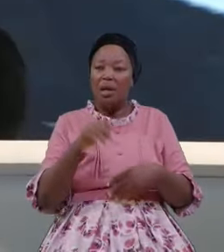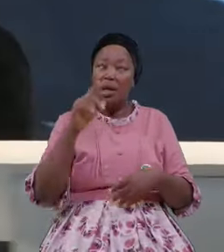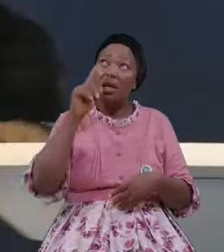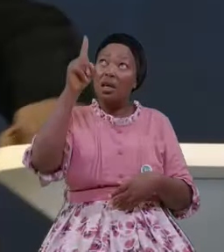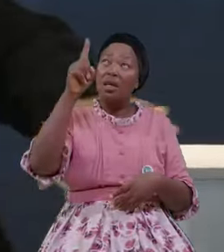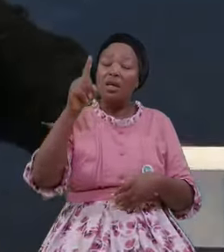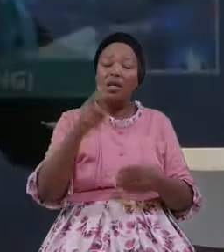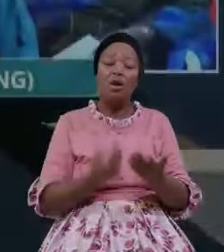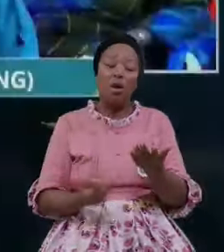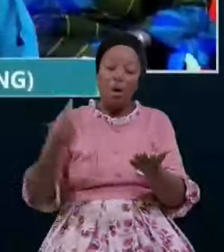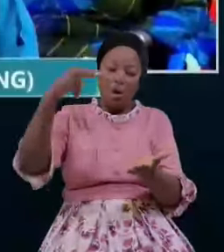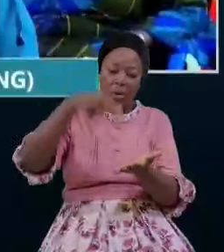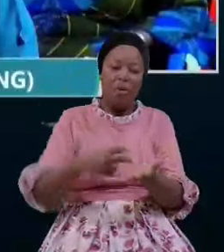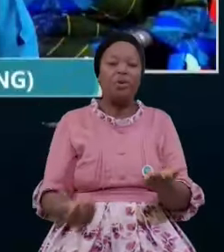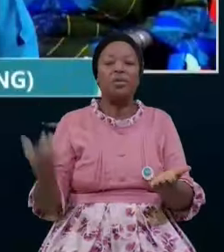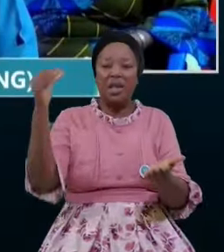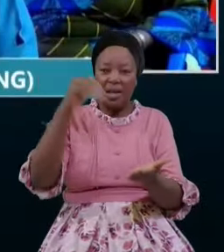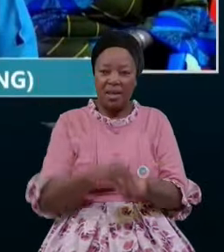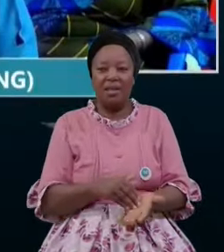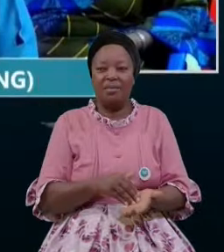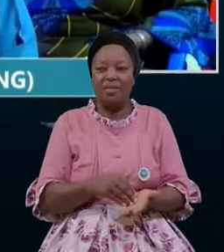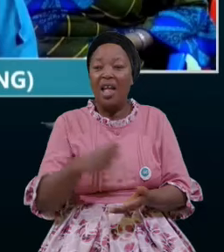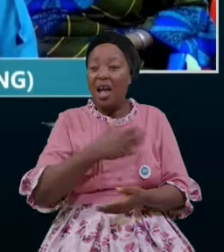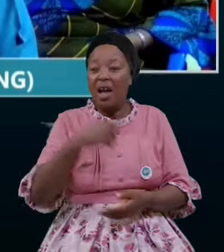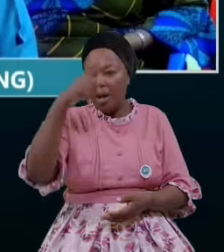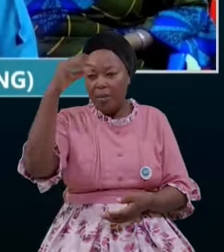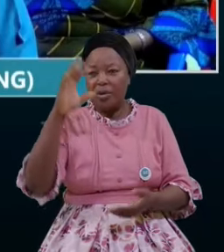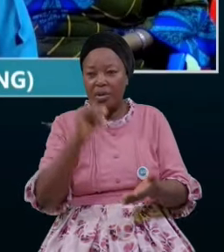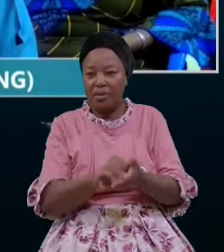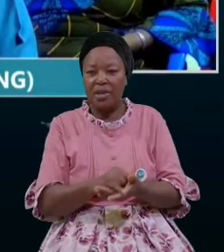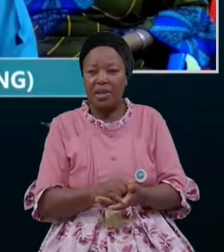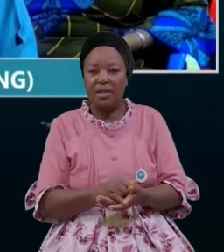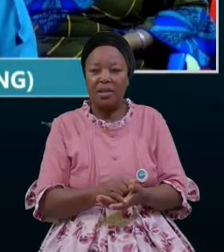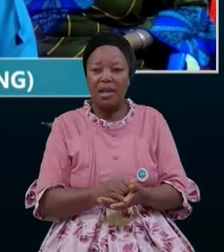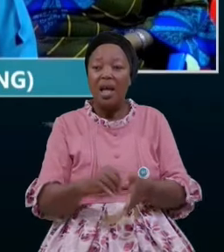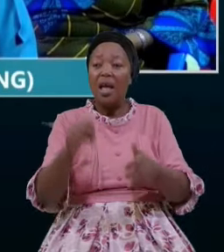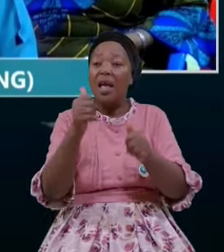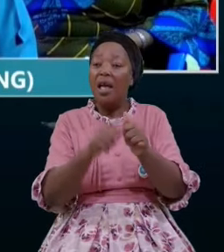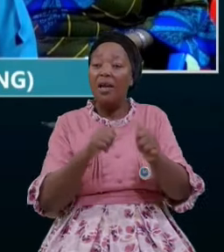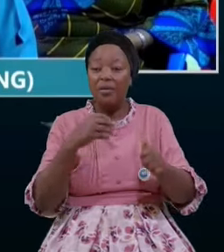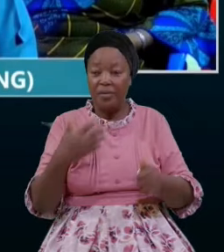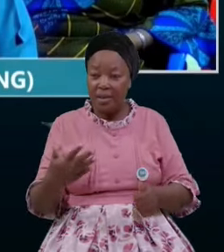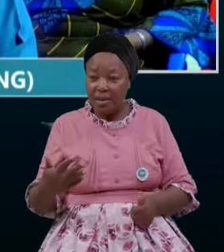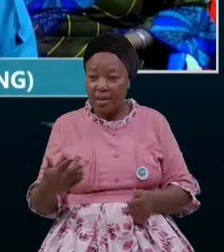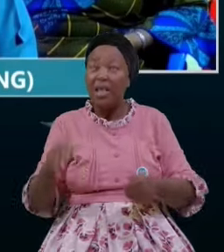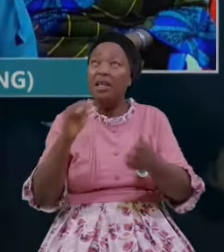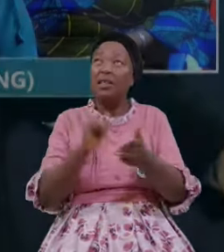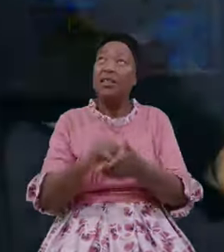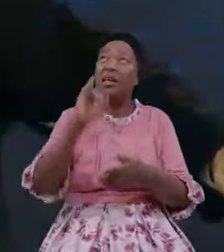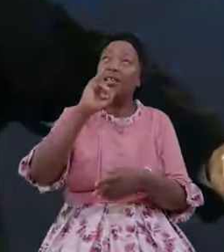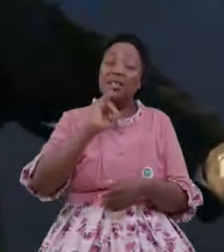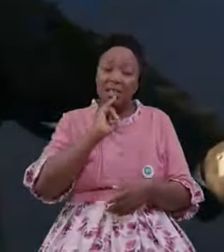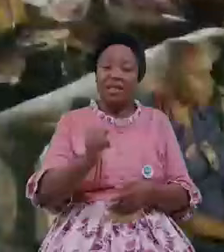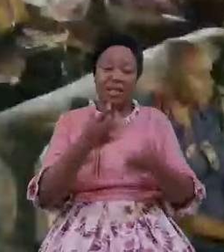rose again. And because of that, everything that is dead in you will